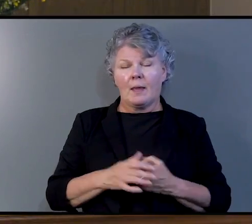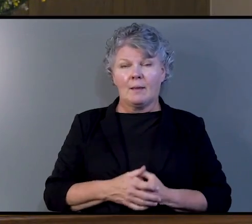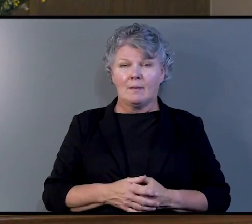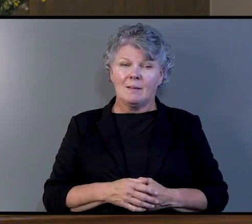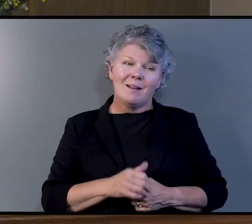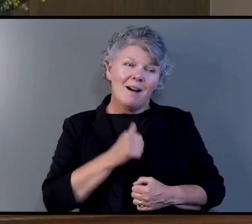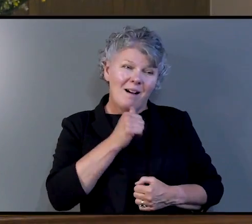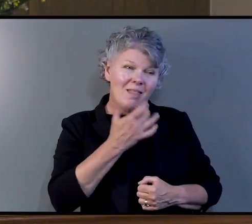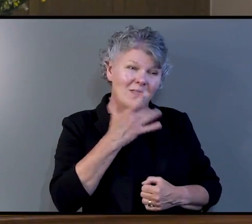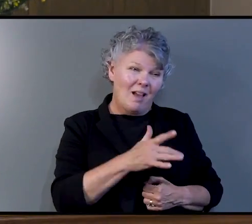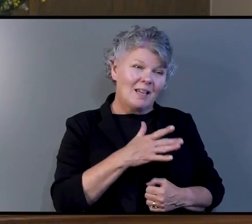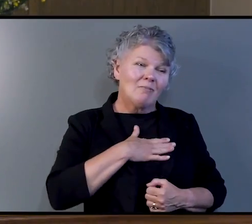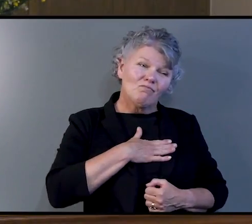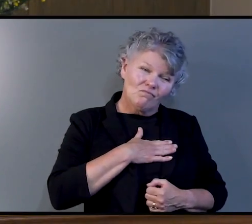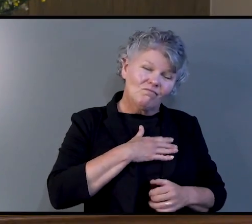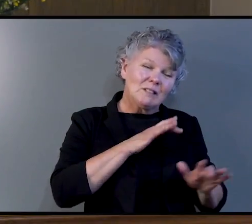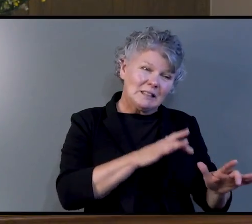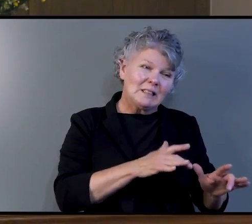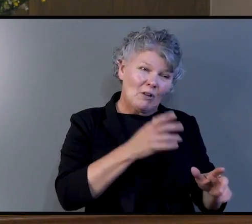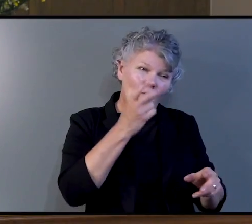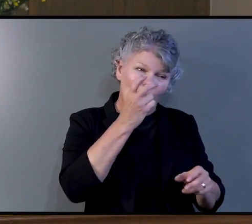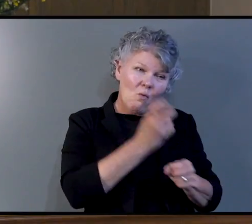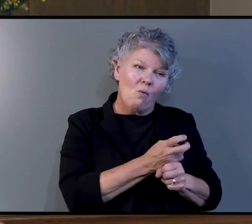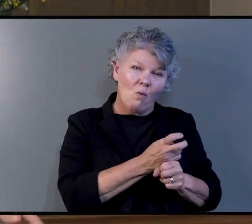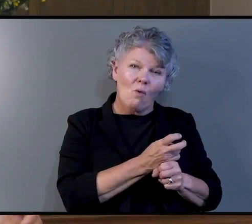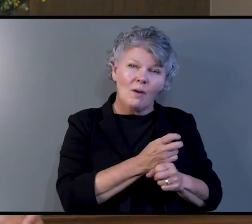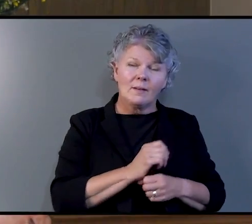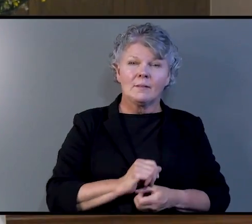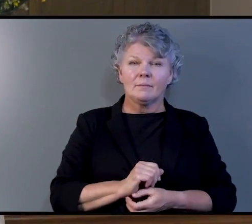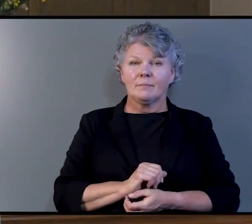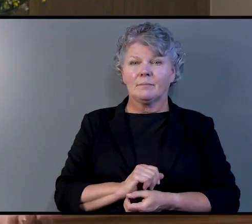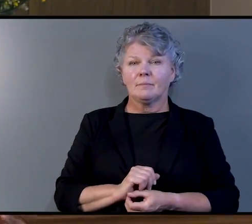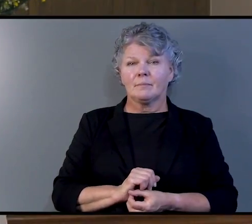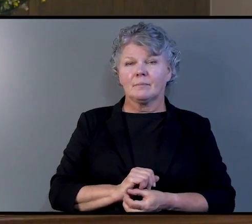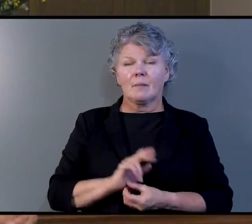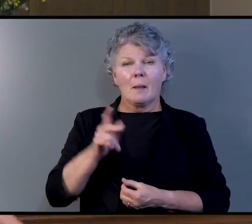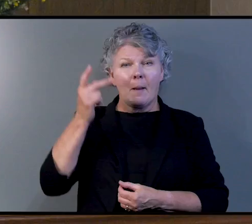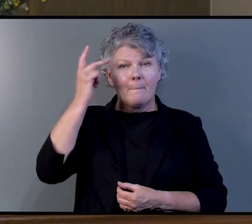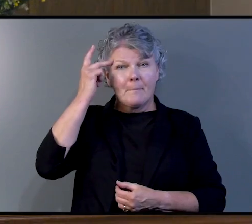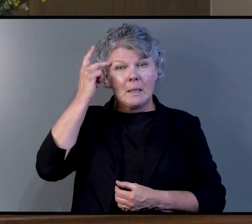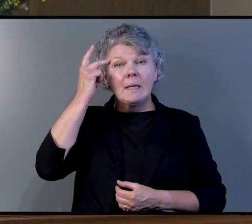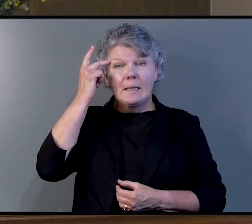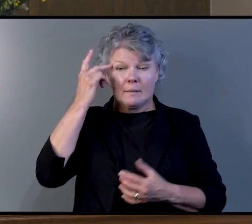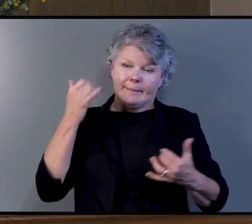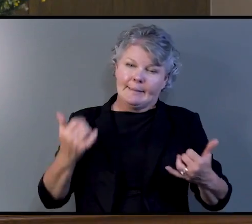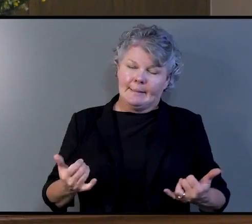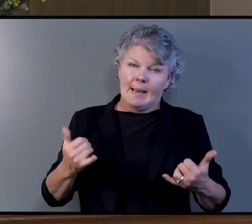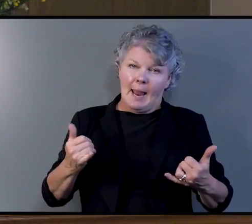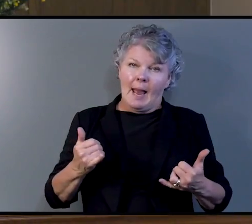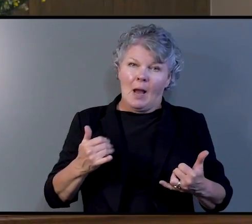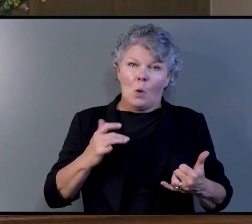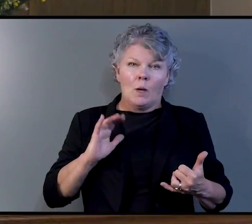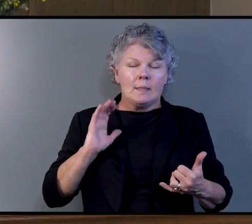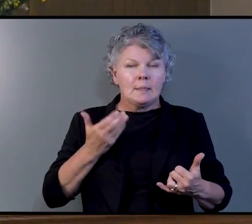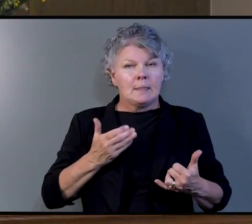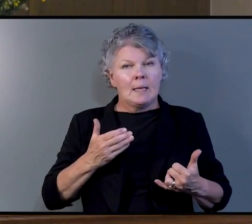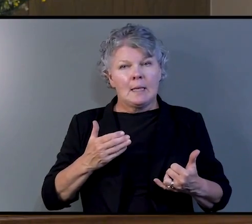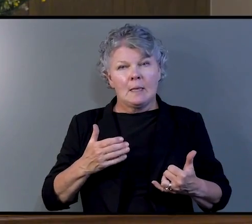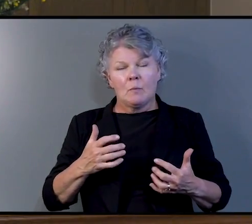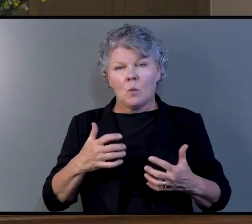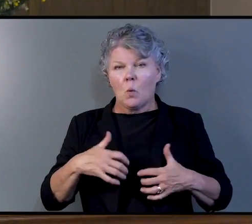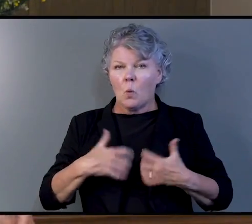the unlucky will have sickness and hardships. In the middle of a heated political cycle, it may seem like we have the